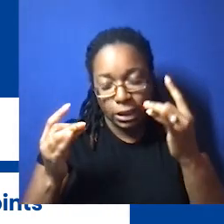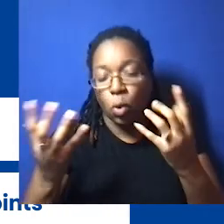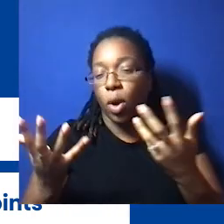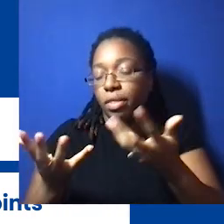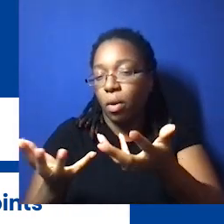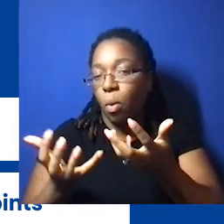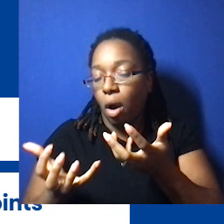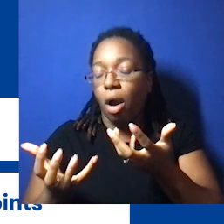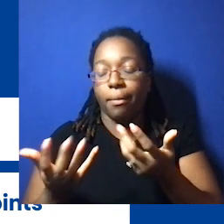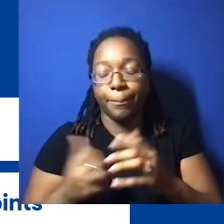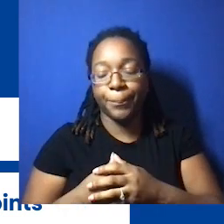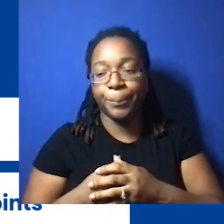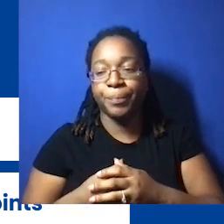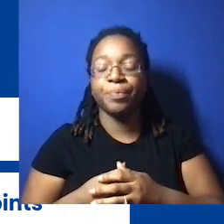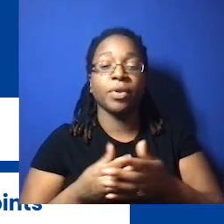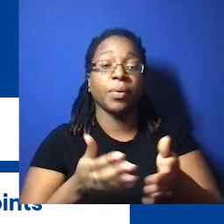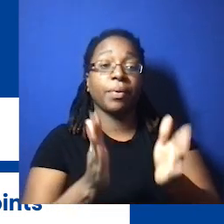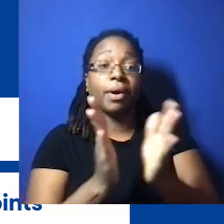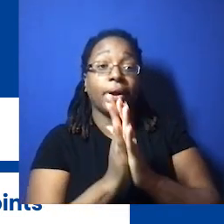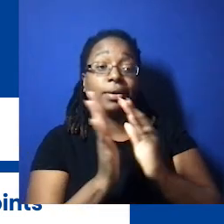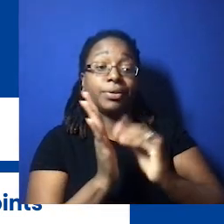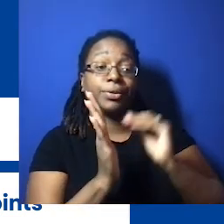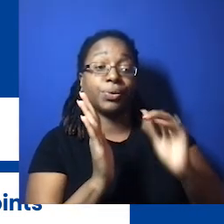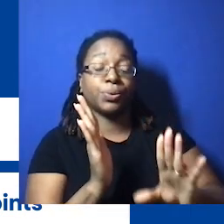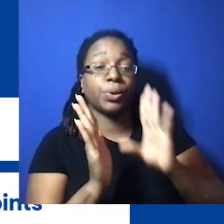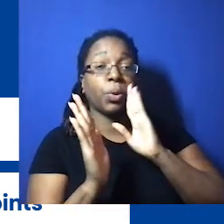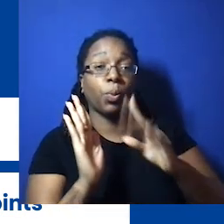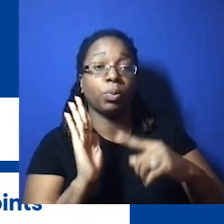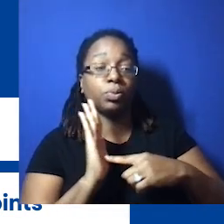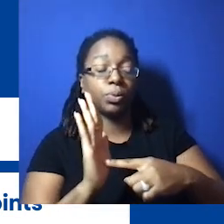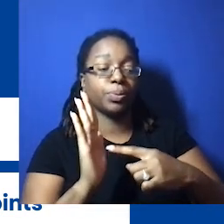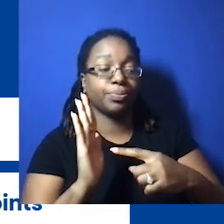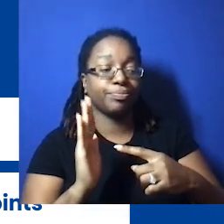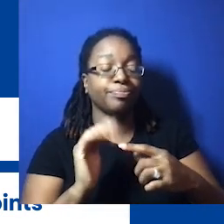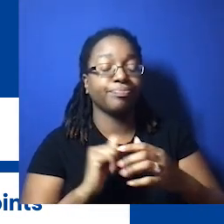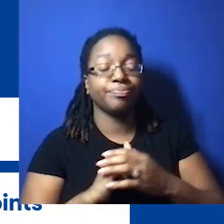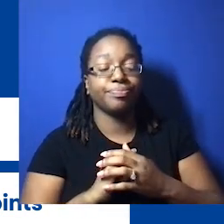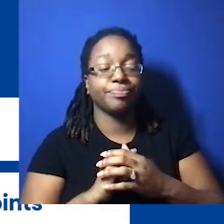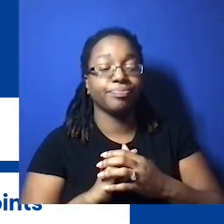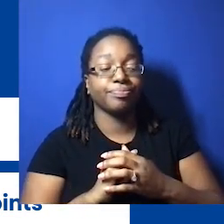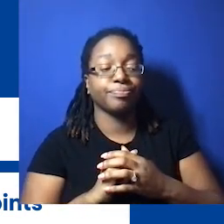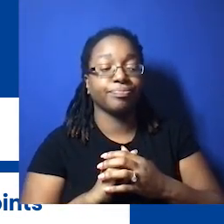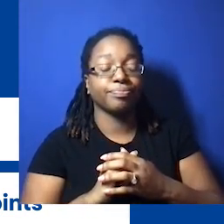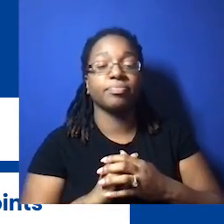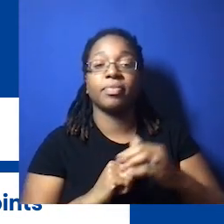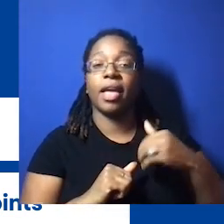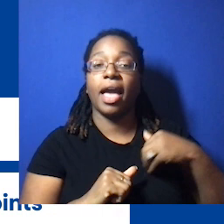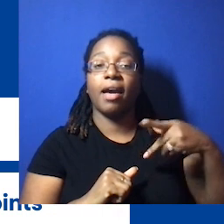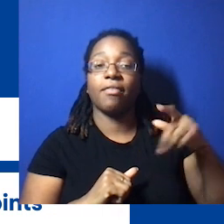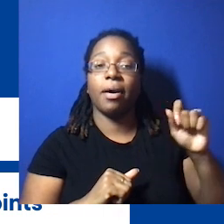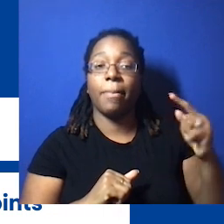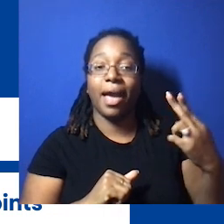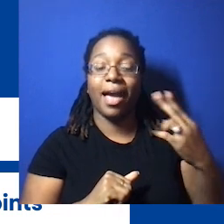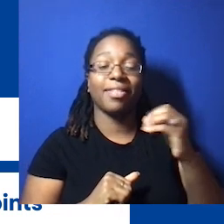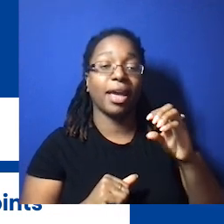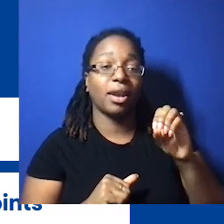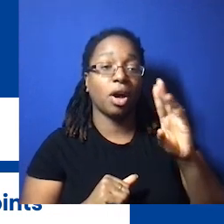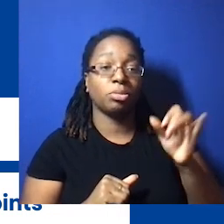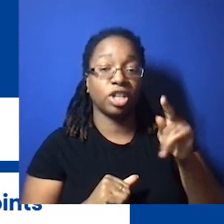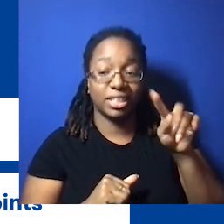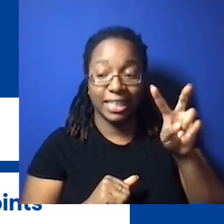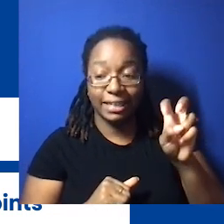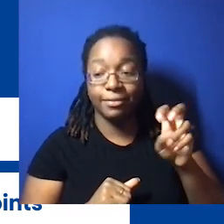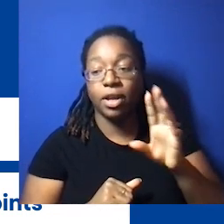for. We're asking that the student shows that the student has path and objectives which are specific, direct,